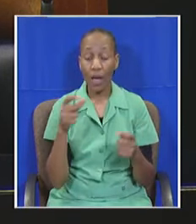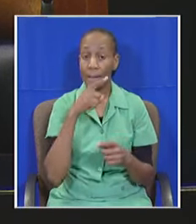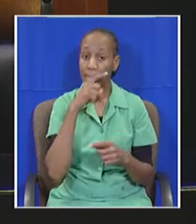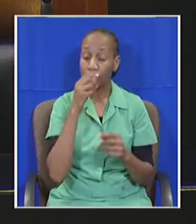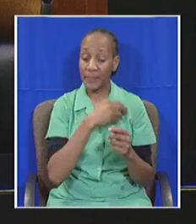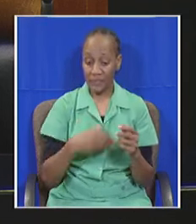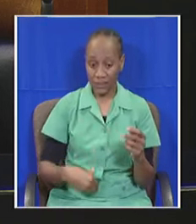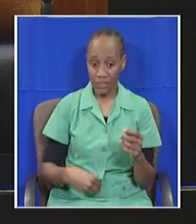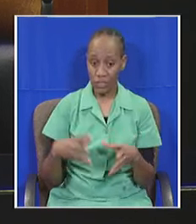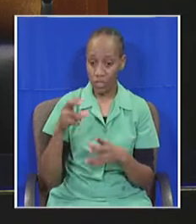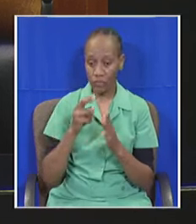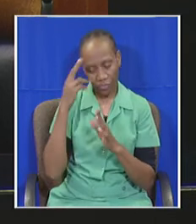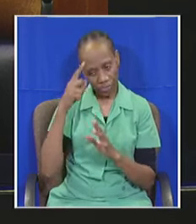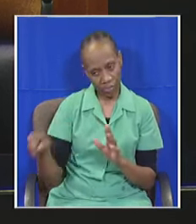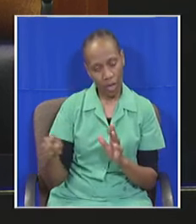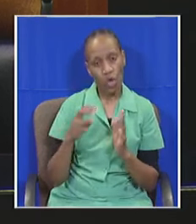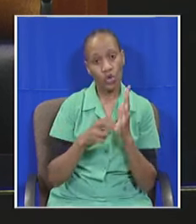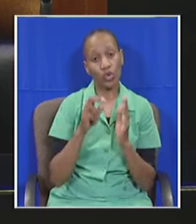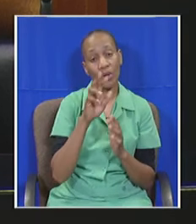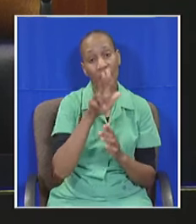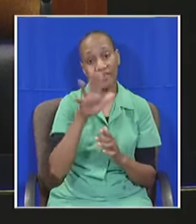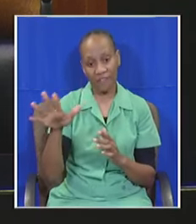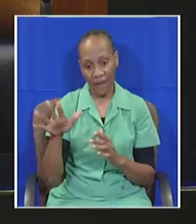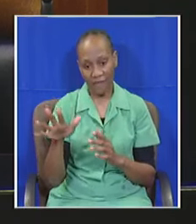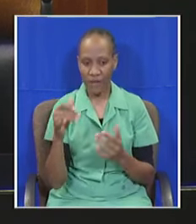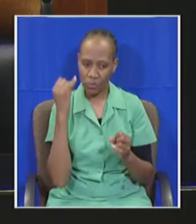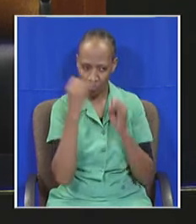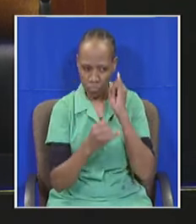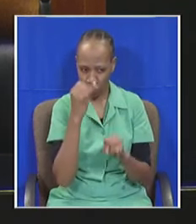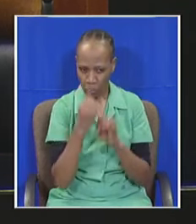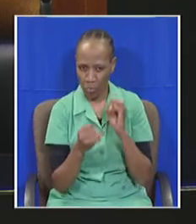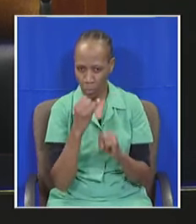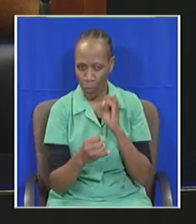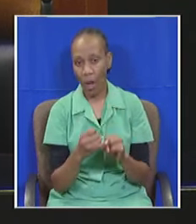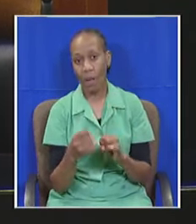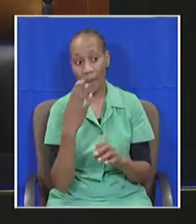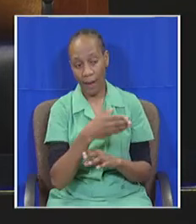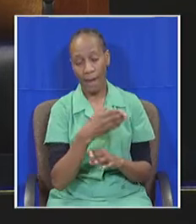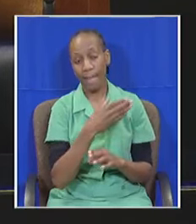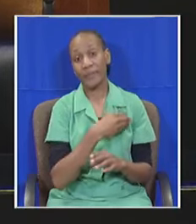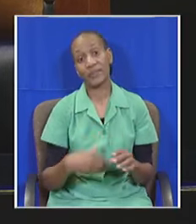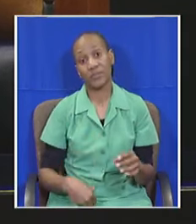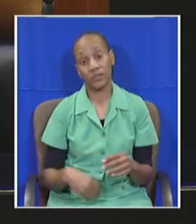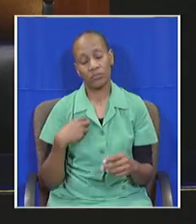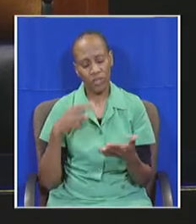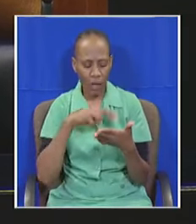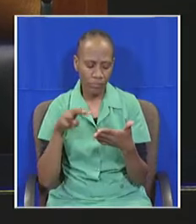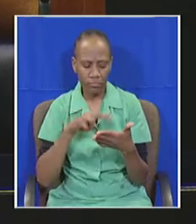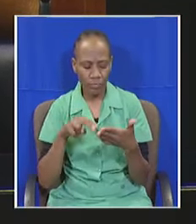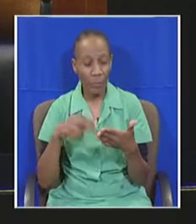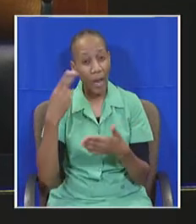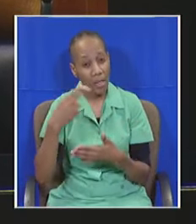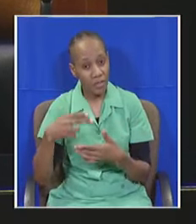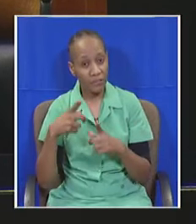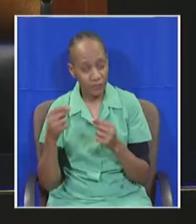85 and imputed improper motives to the head of state. Having looked at the transcript, I can